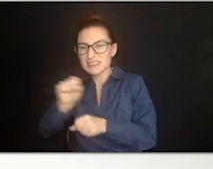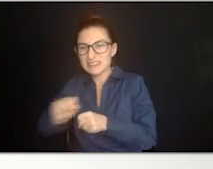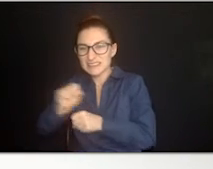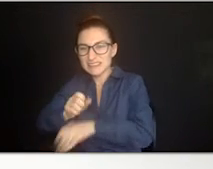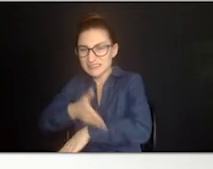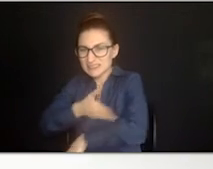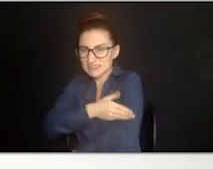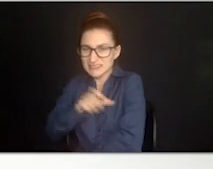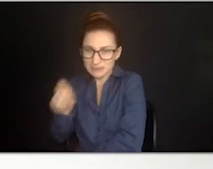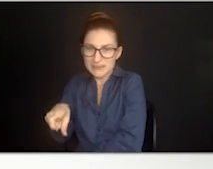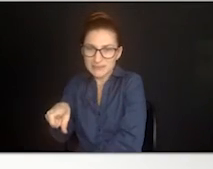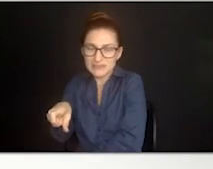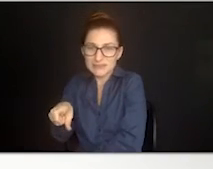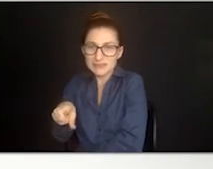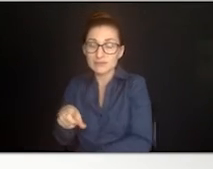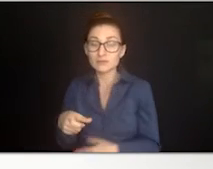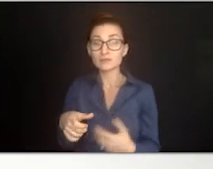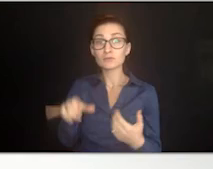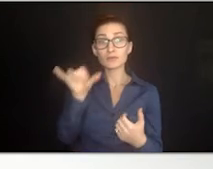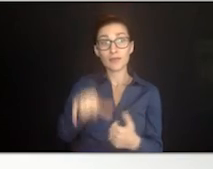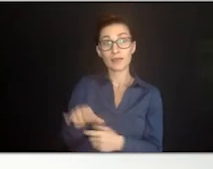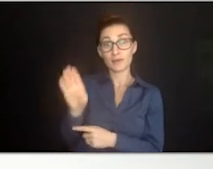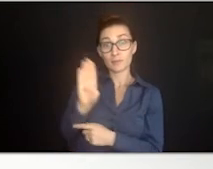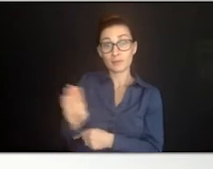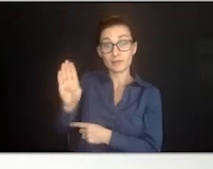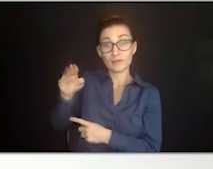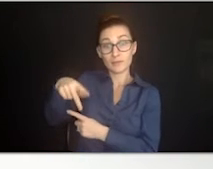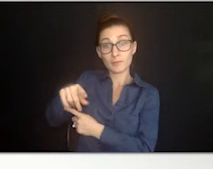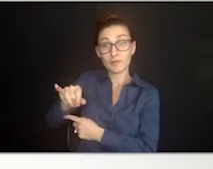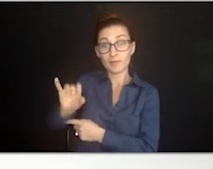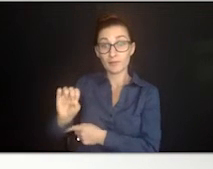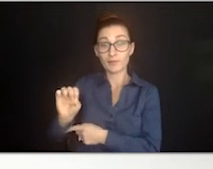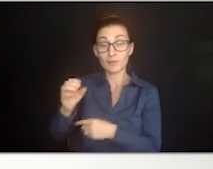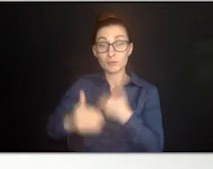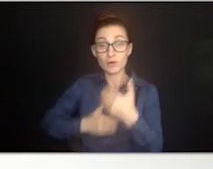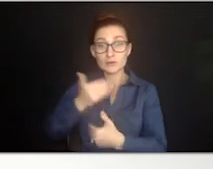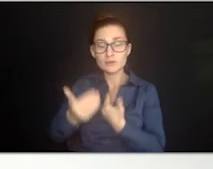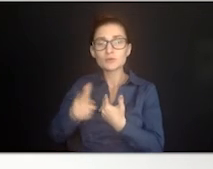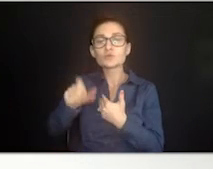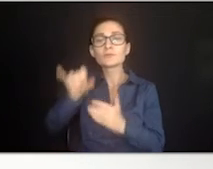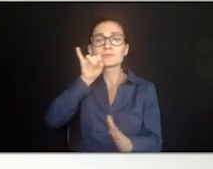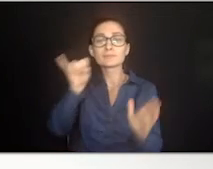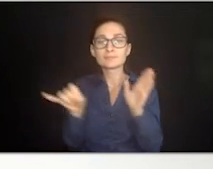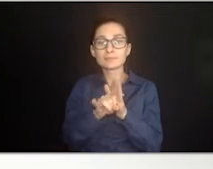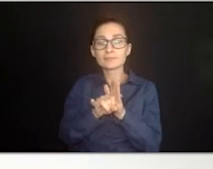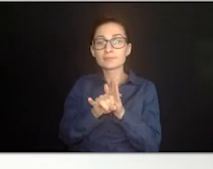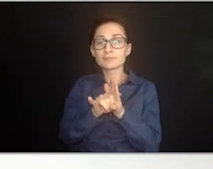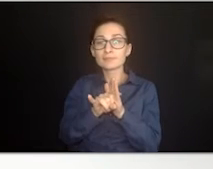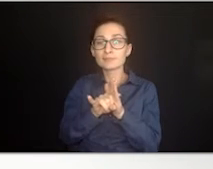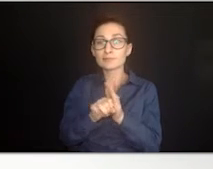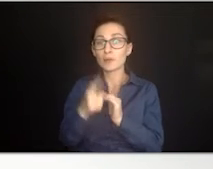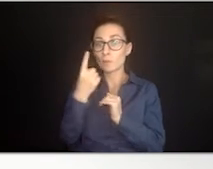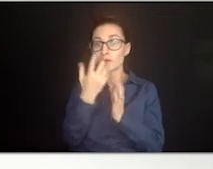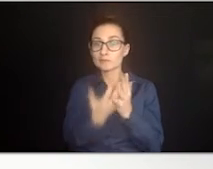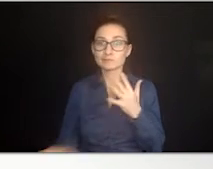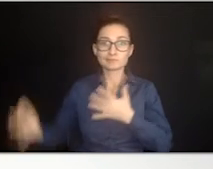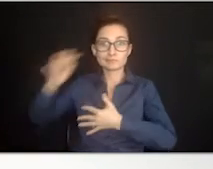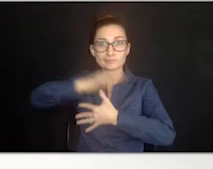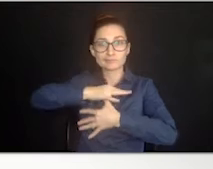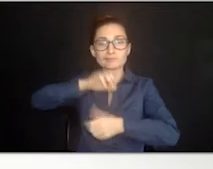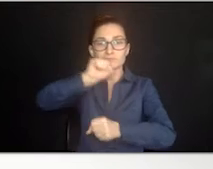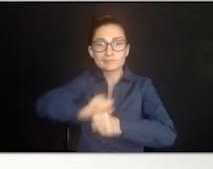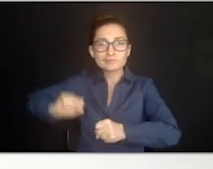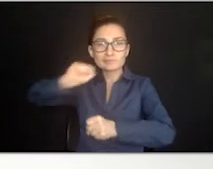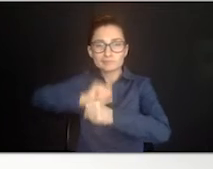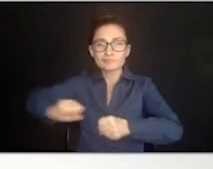practices for inclusive education, or the BPI process, is identification of a priority that that